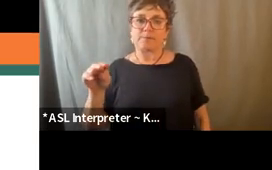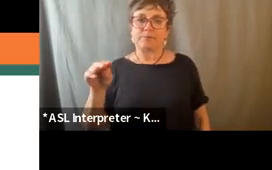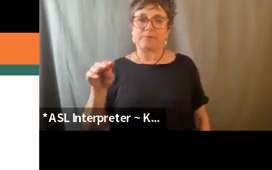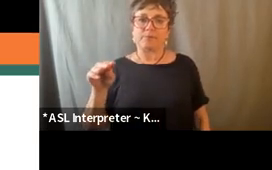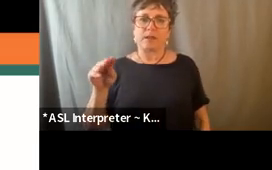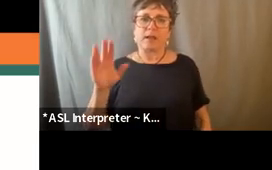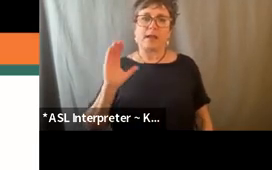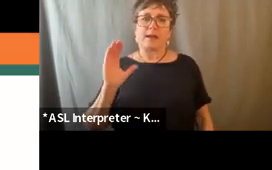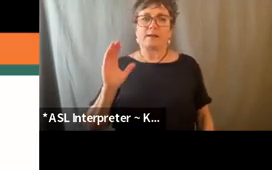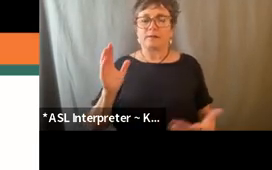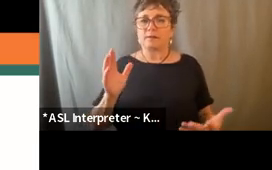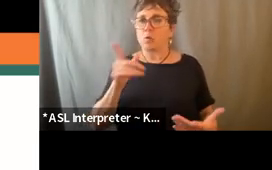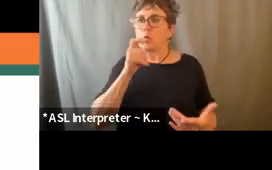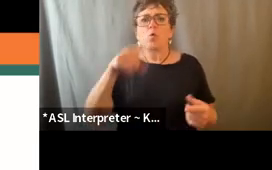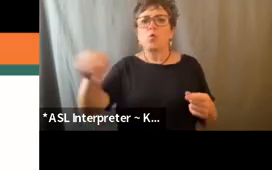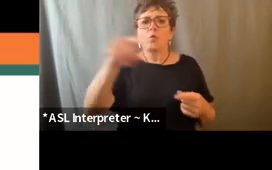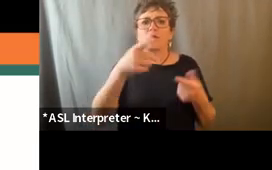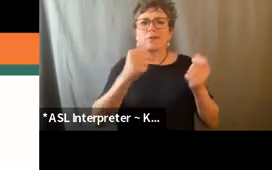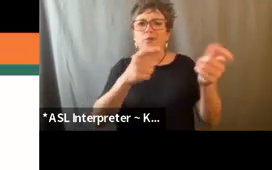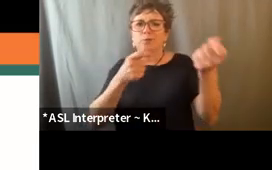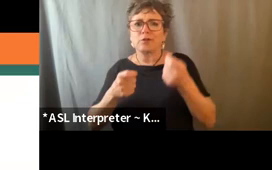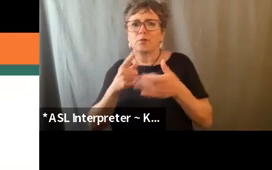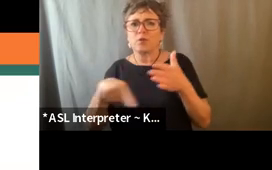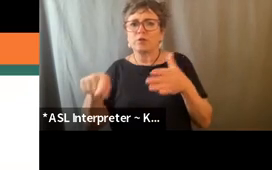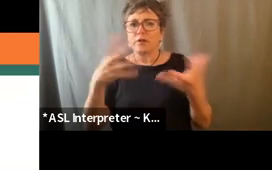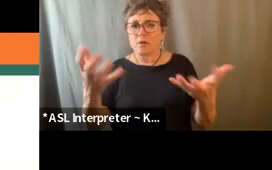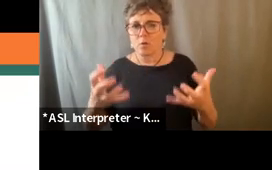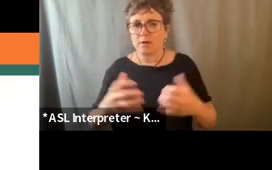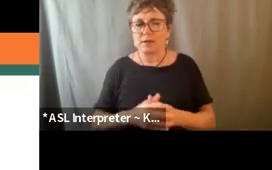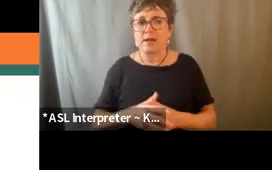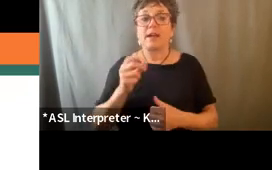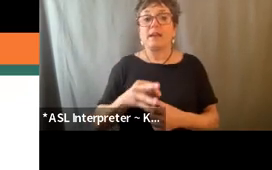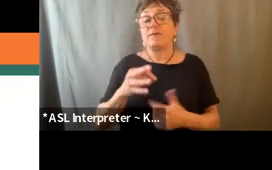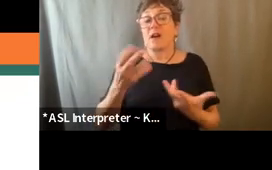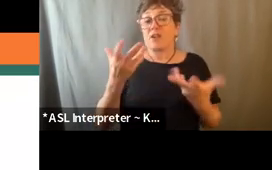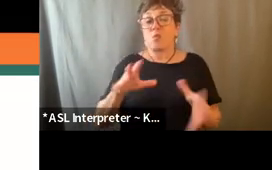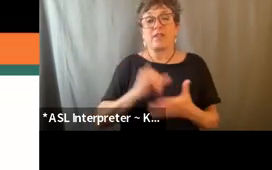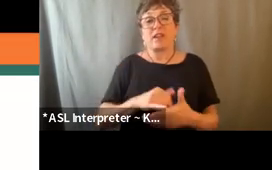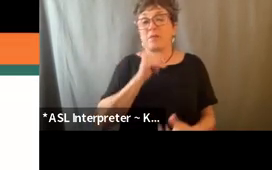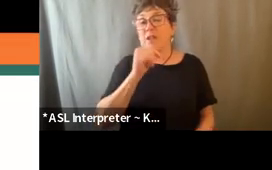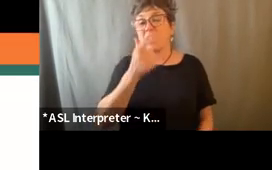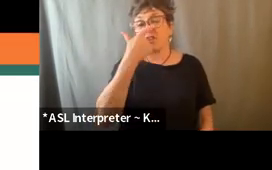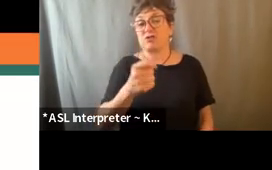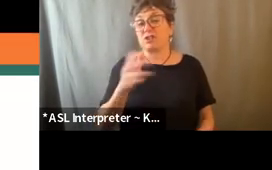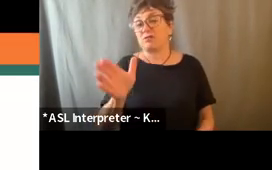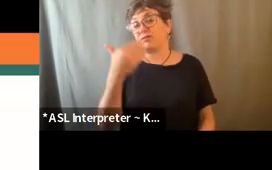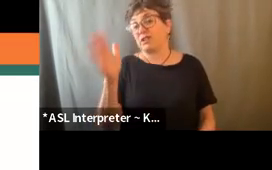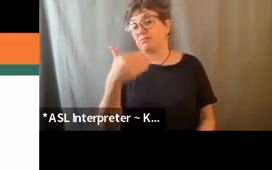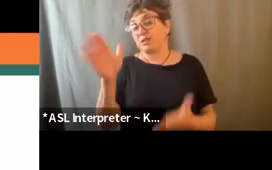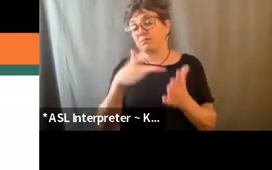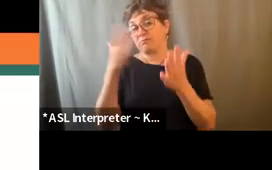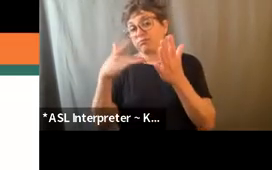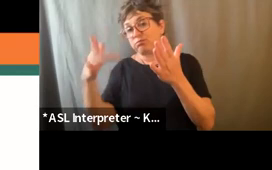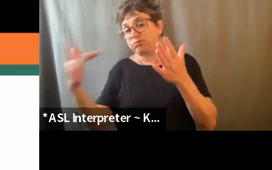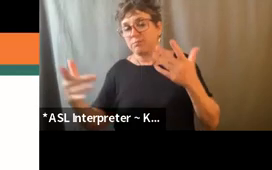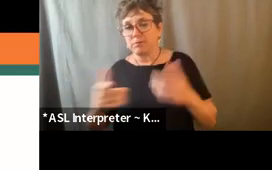is our audience? What do they want? Because I'm not going to seek something out that I don't want to see. And so kind of making things that,